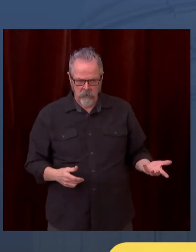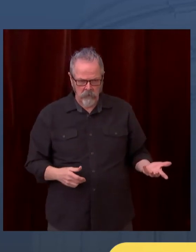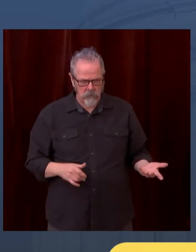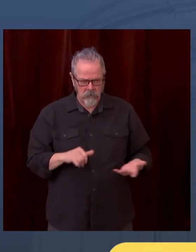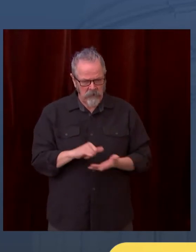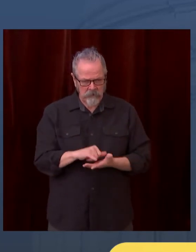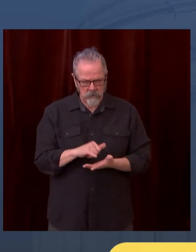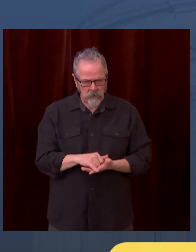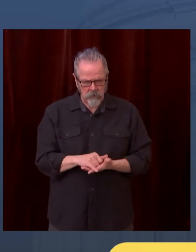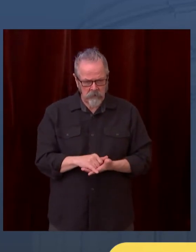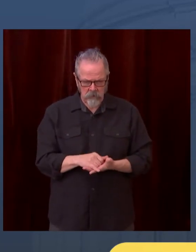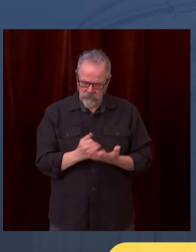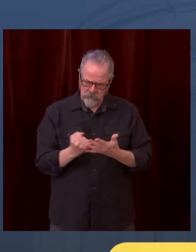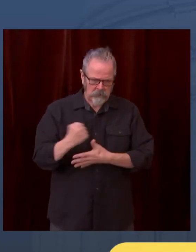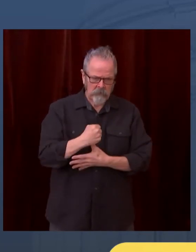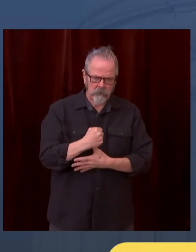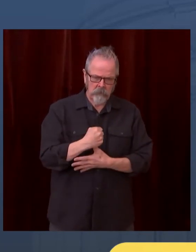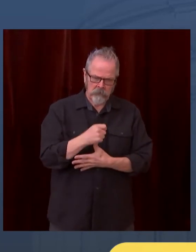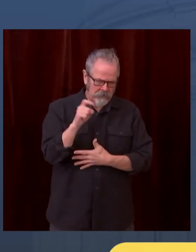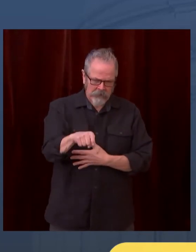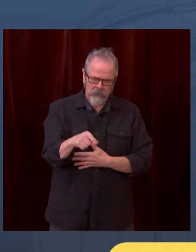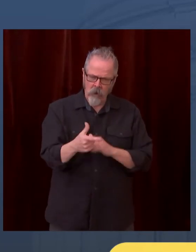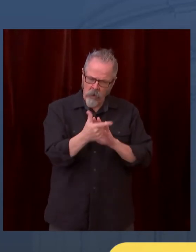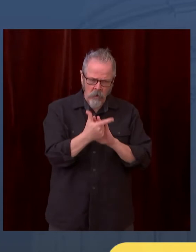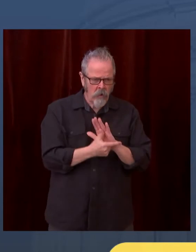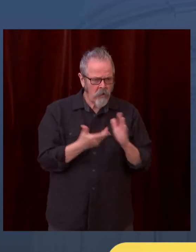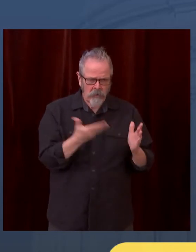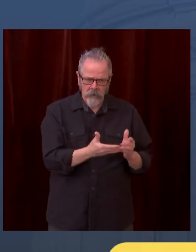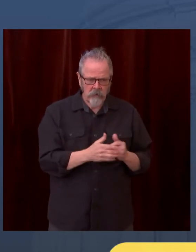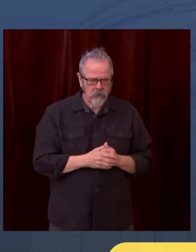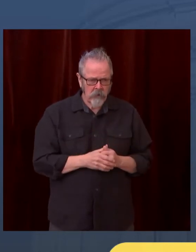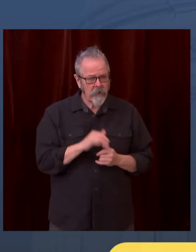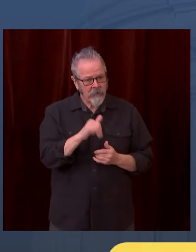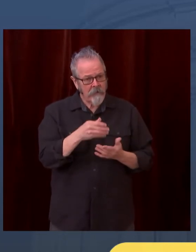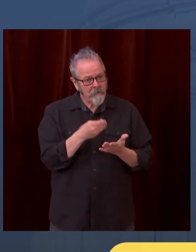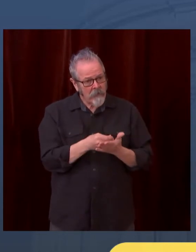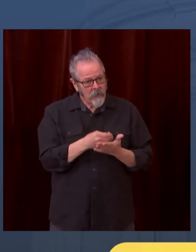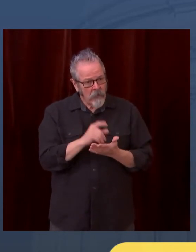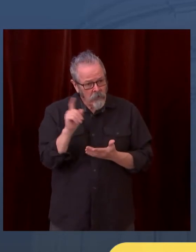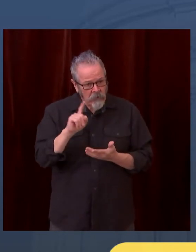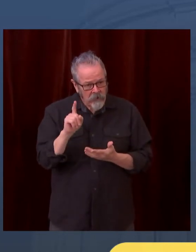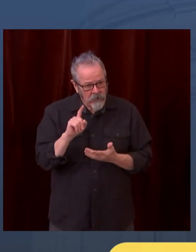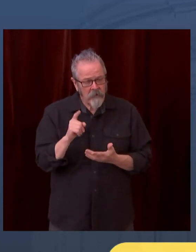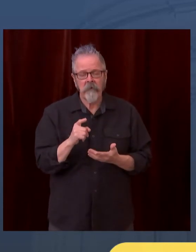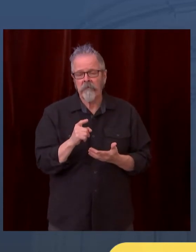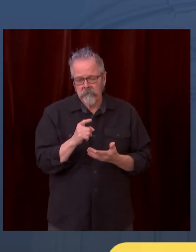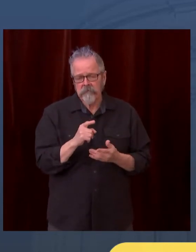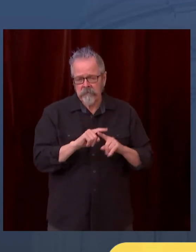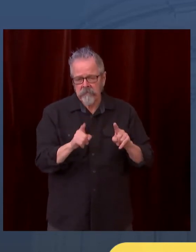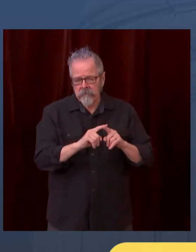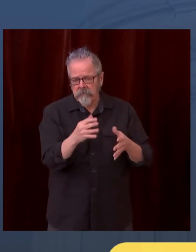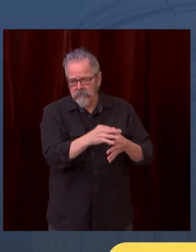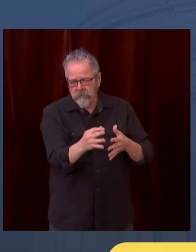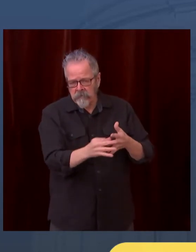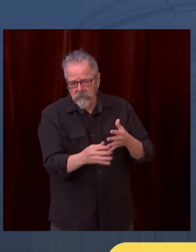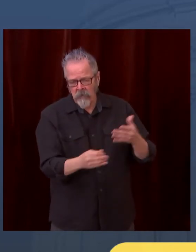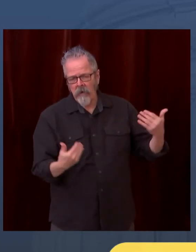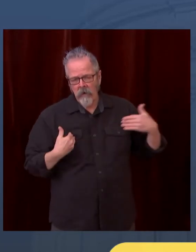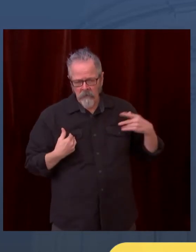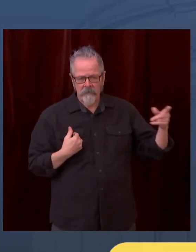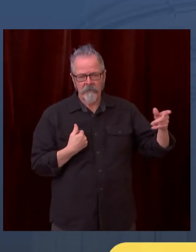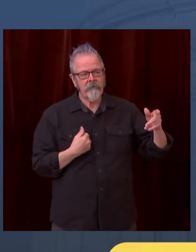of ours. But I think we're going to have to see a lot more details before we're going to be okay with it. Do you want to